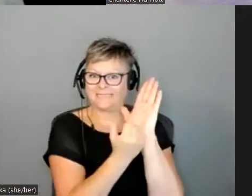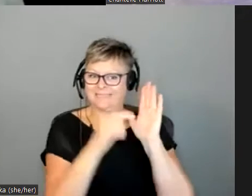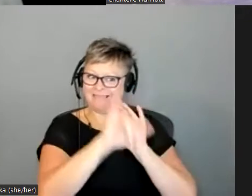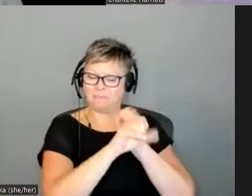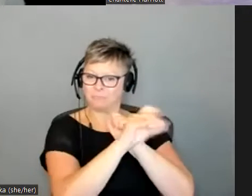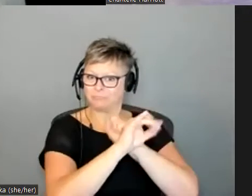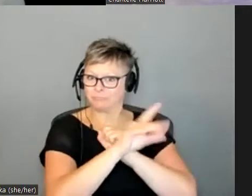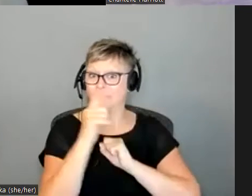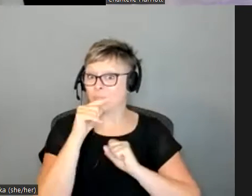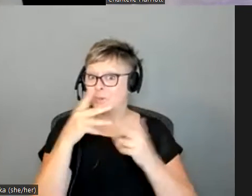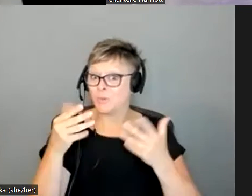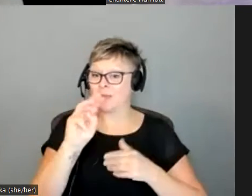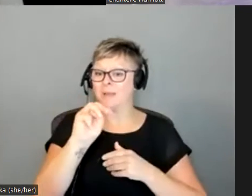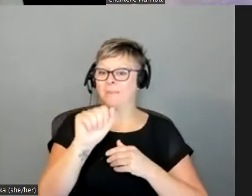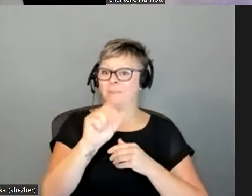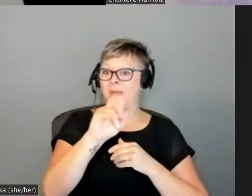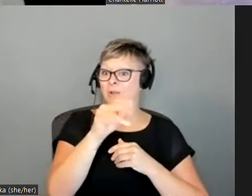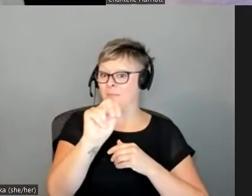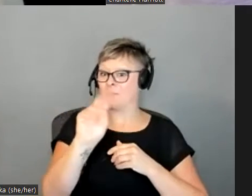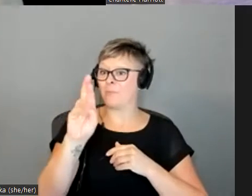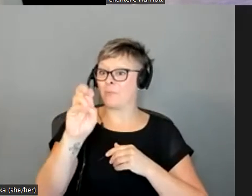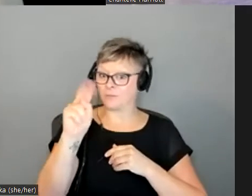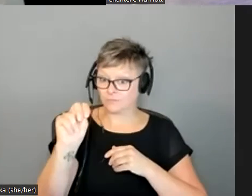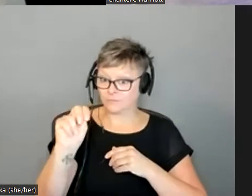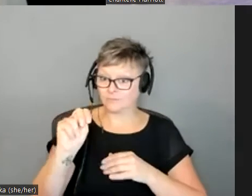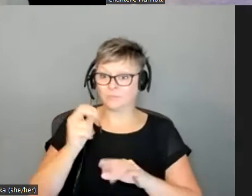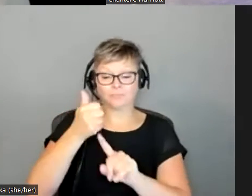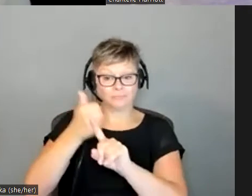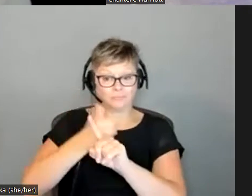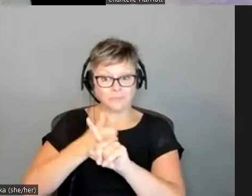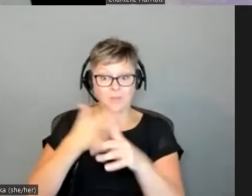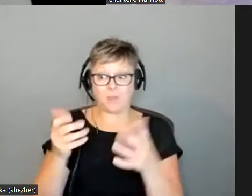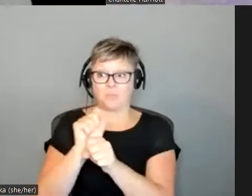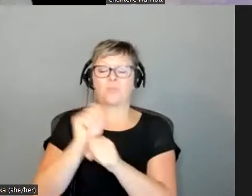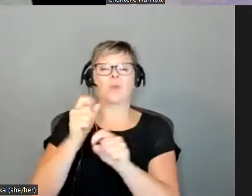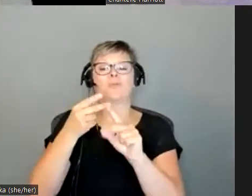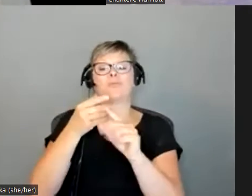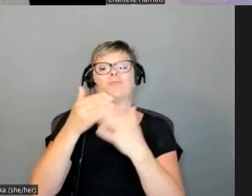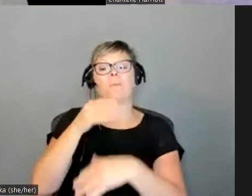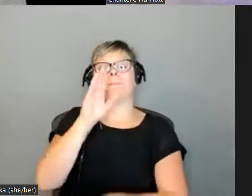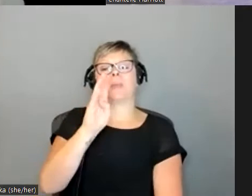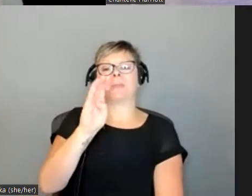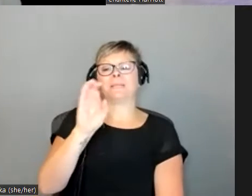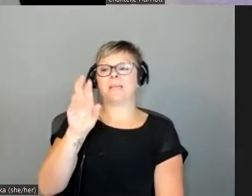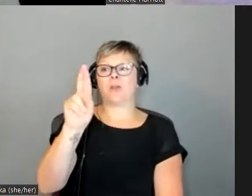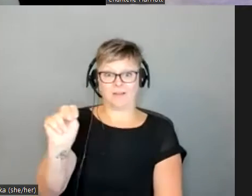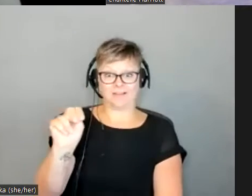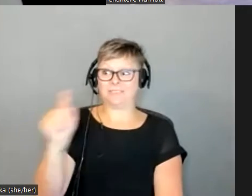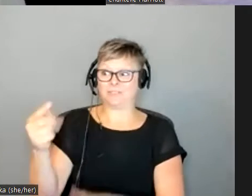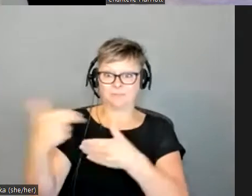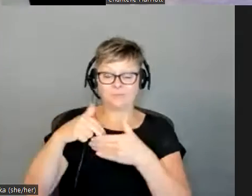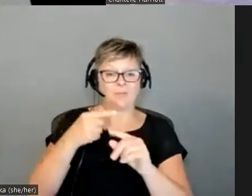have Marilyn Brown, who is working with Belinda Lacombe through BCCRN. Marilyn is joining us from the